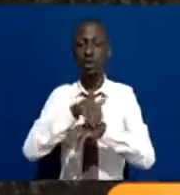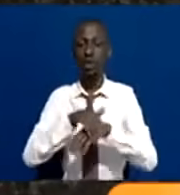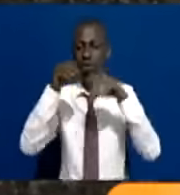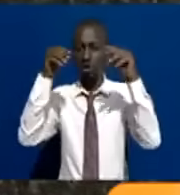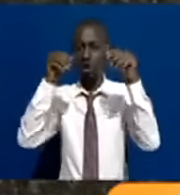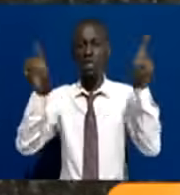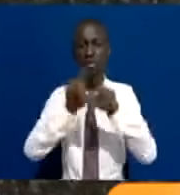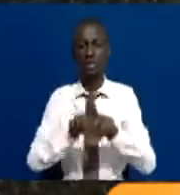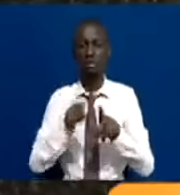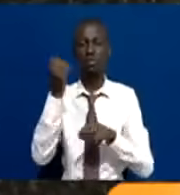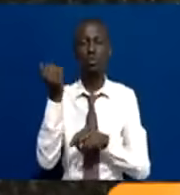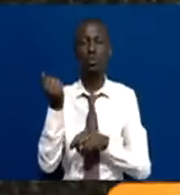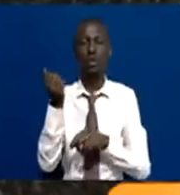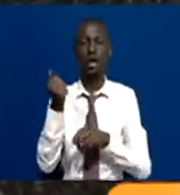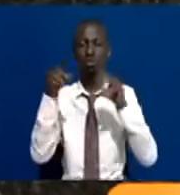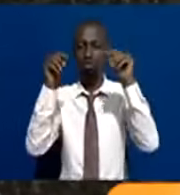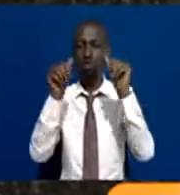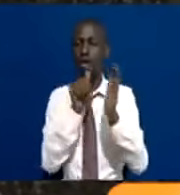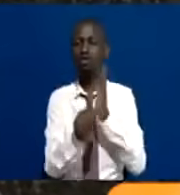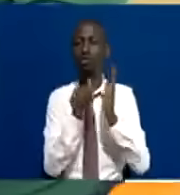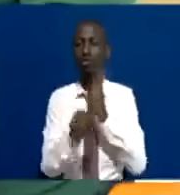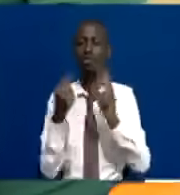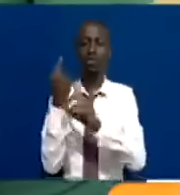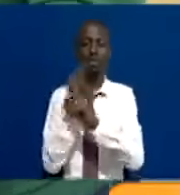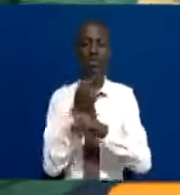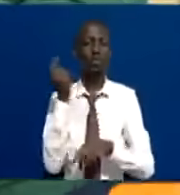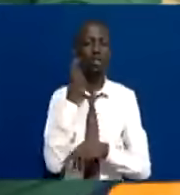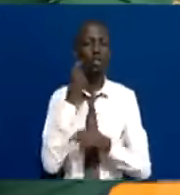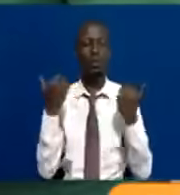similar to maize flour available in various outlets.